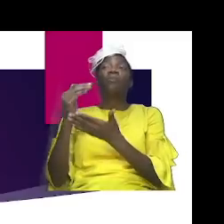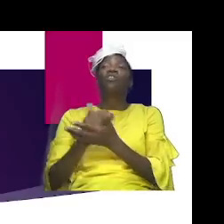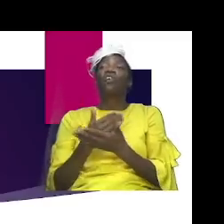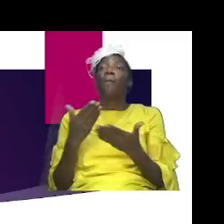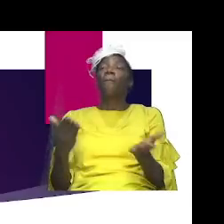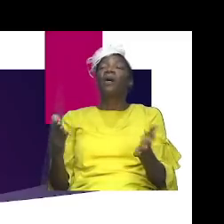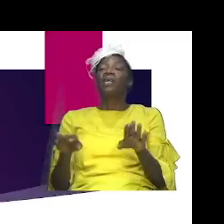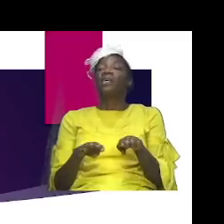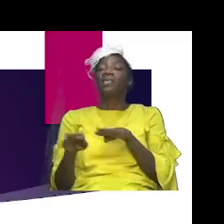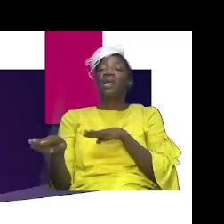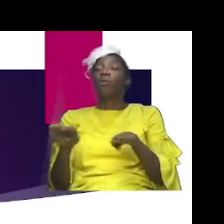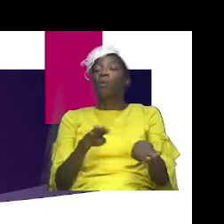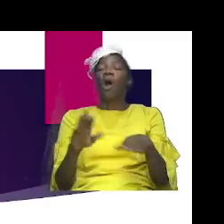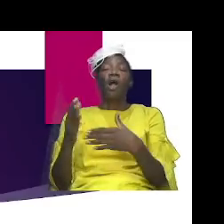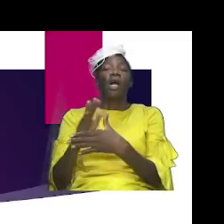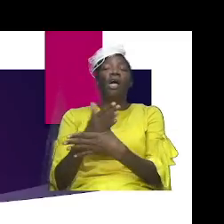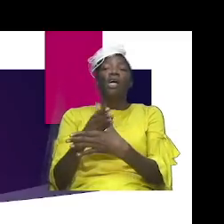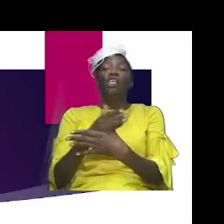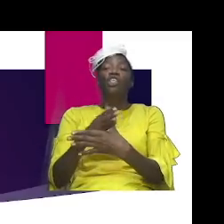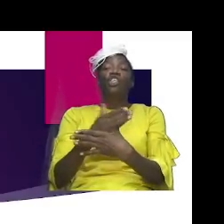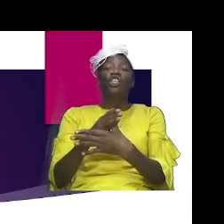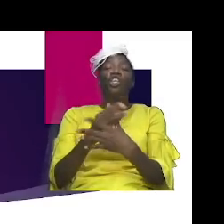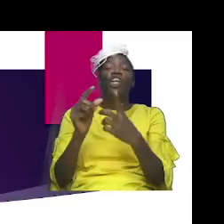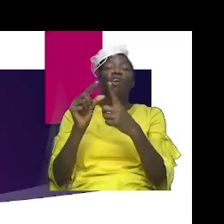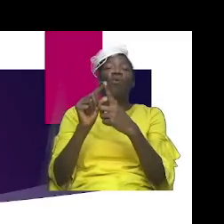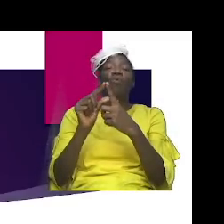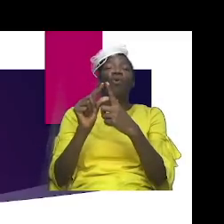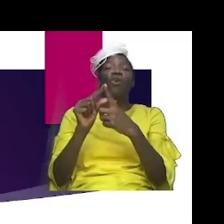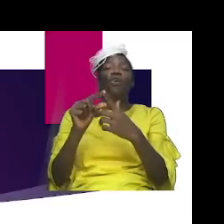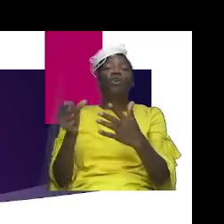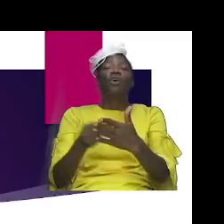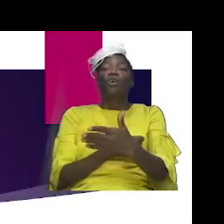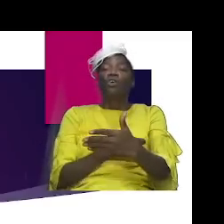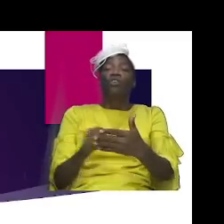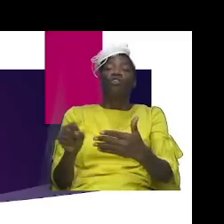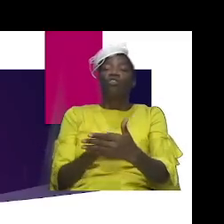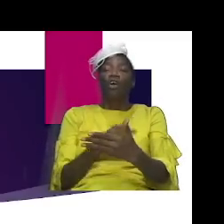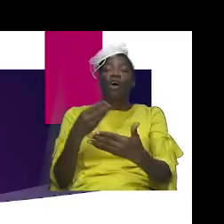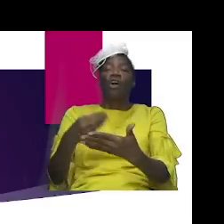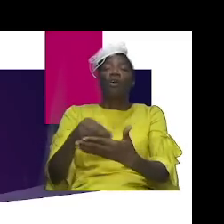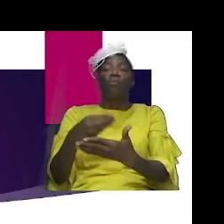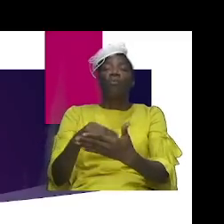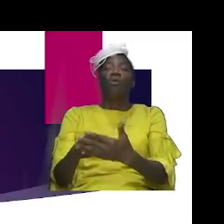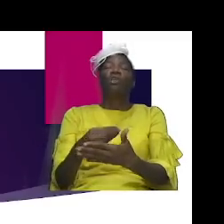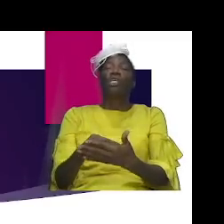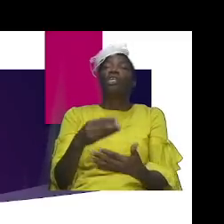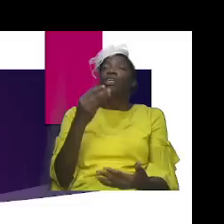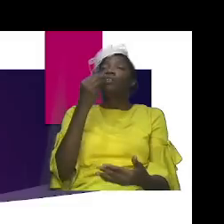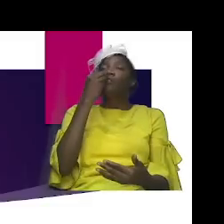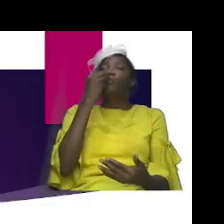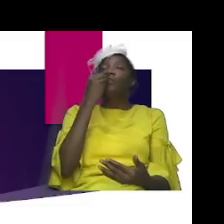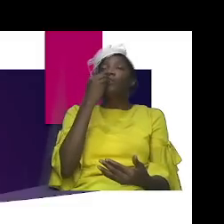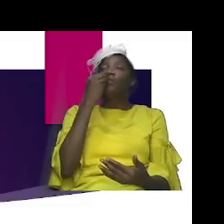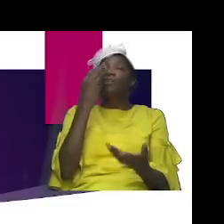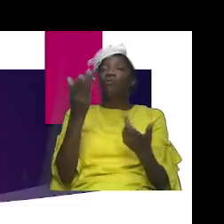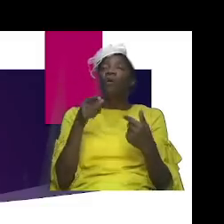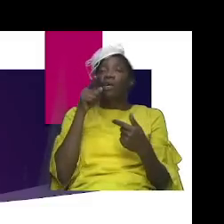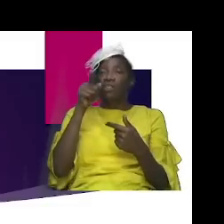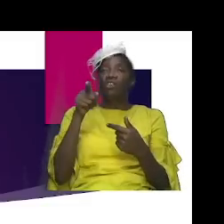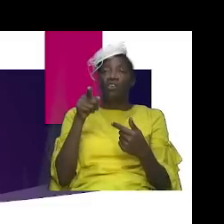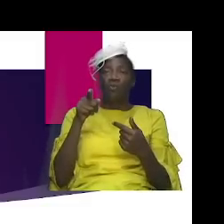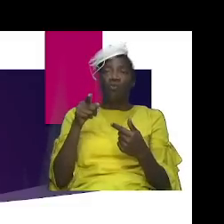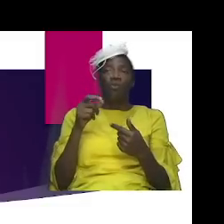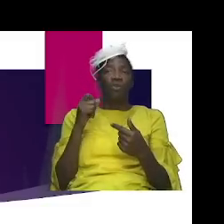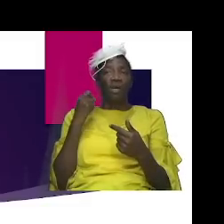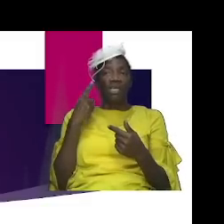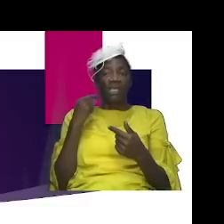can share with somebody a word or a song or some funds to get something to eat. I want us to understand that this is